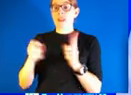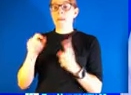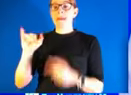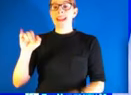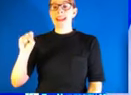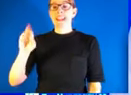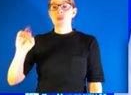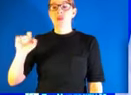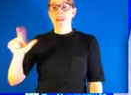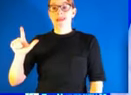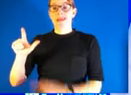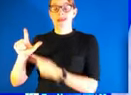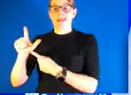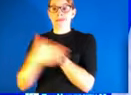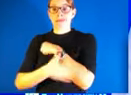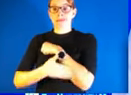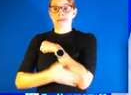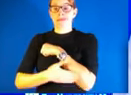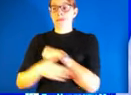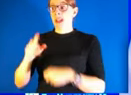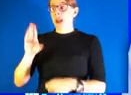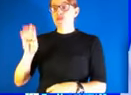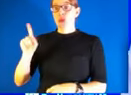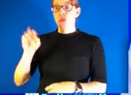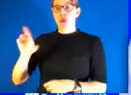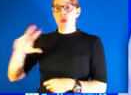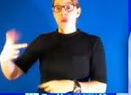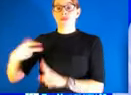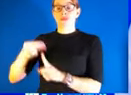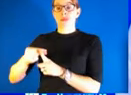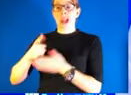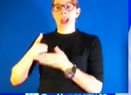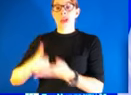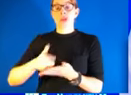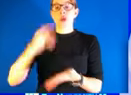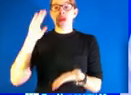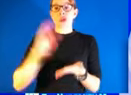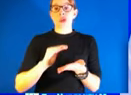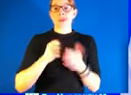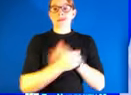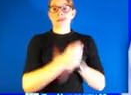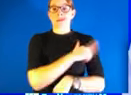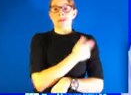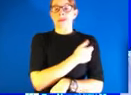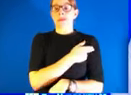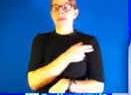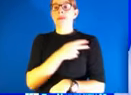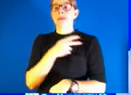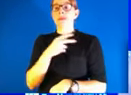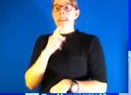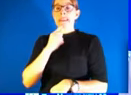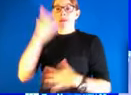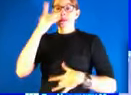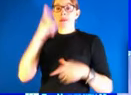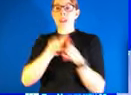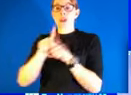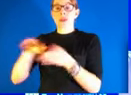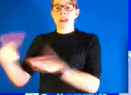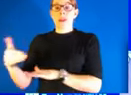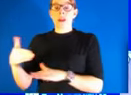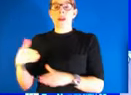booster doses do help reduce hospitalization and death, especially in those people who are higher risk, for example, those over